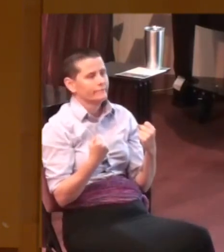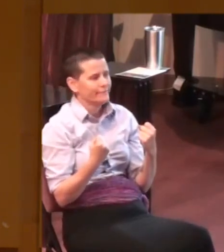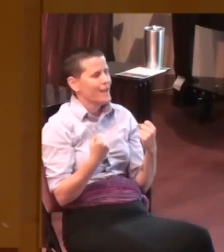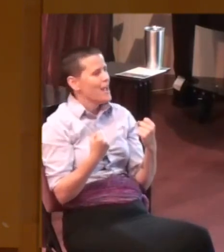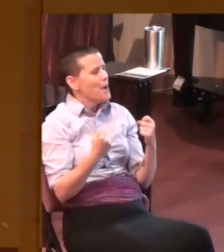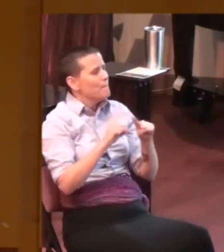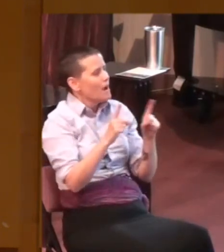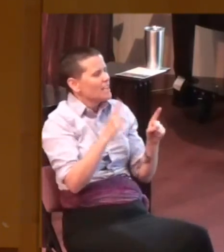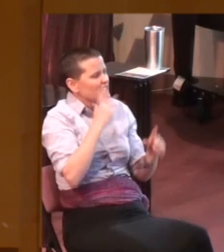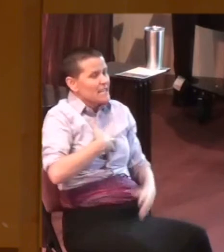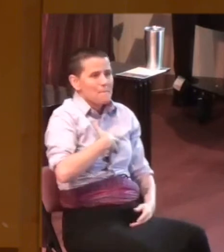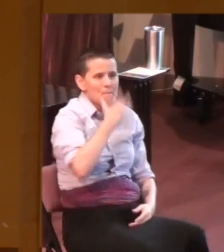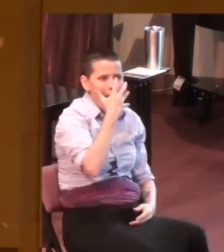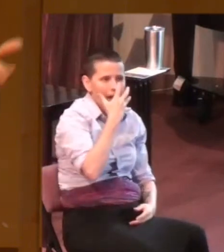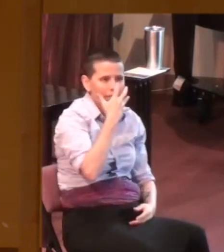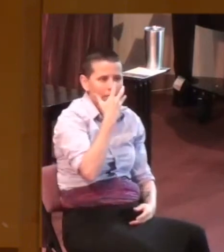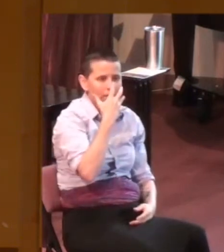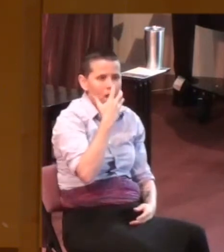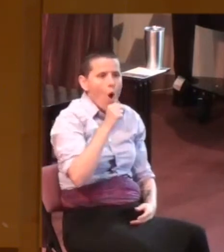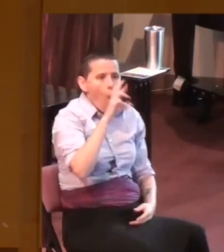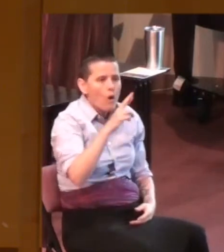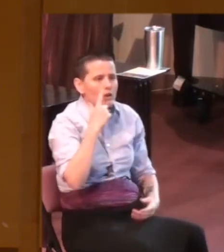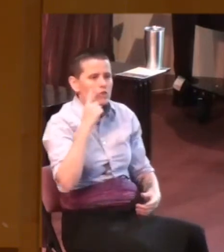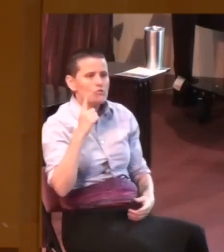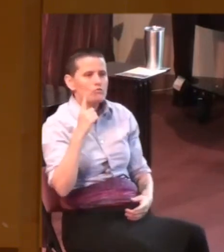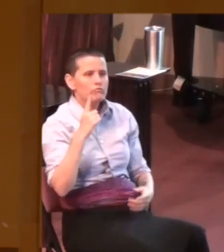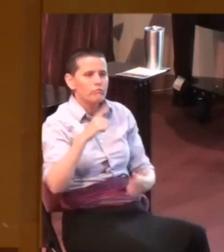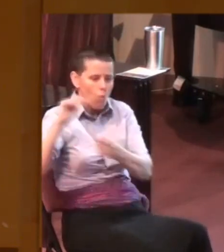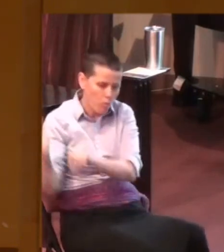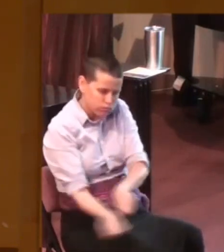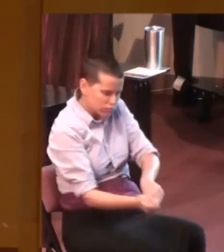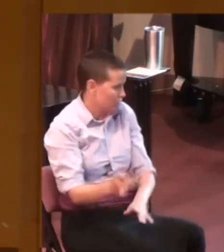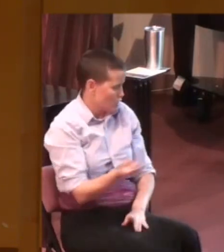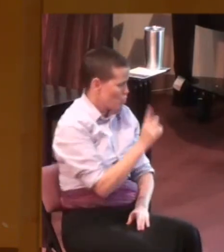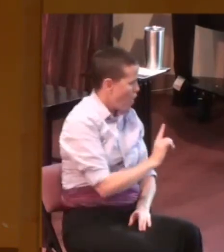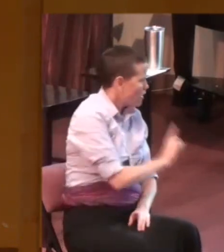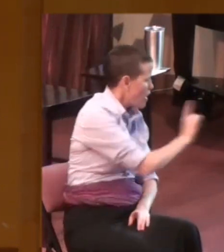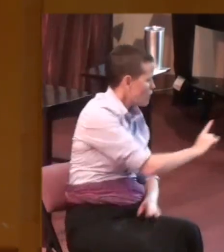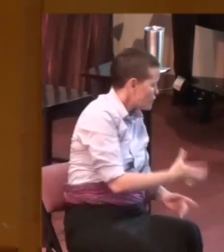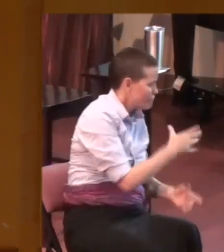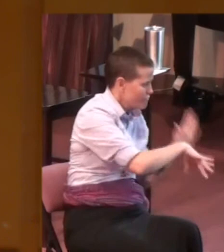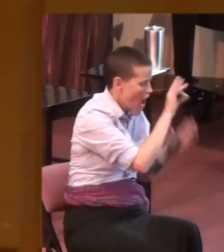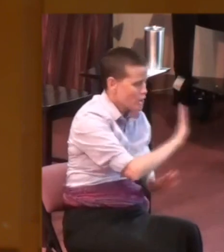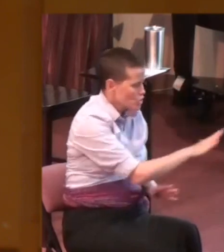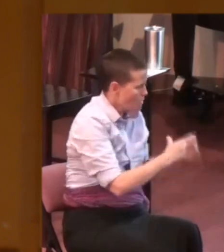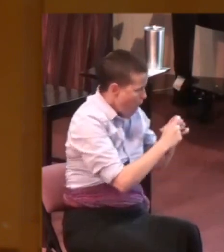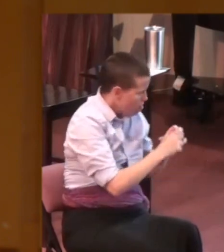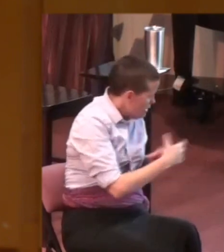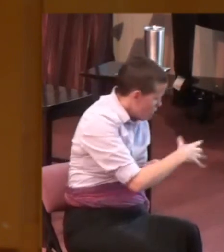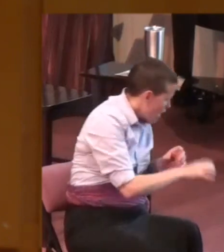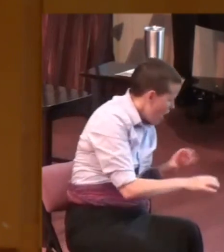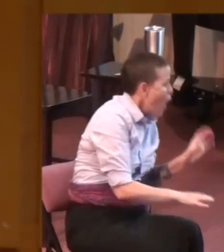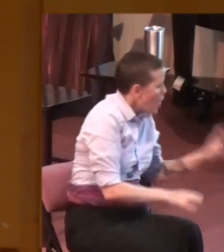you find 6 more balls. So it's like, hey, it's a gift. A dear friend of mine in El Cajon started golfing